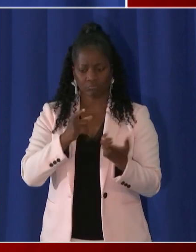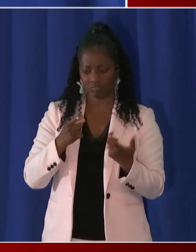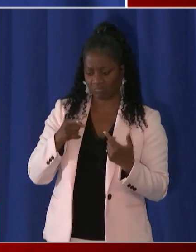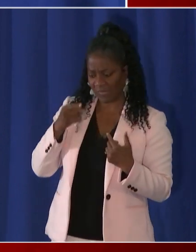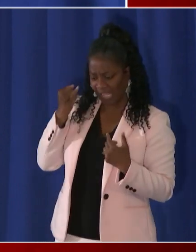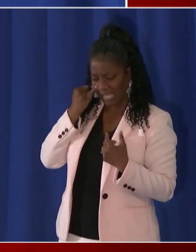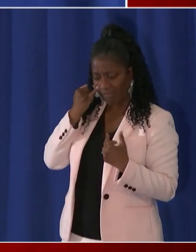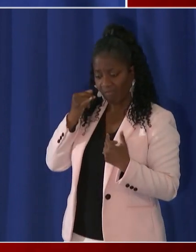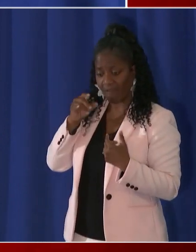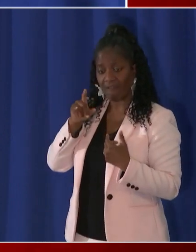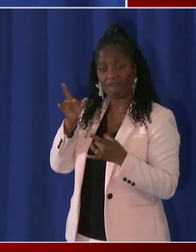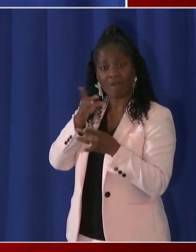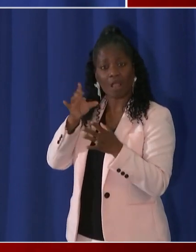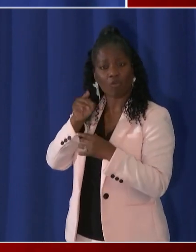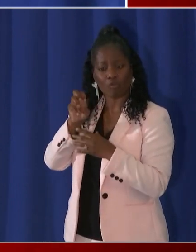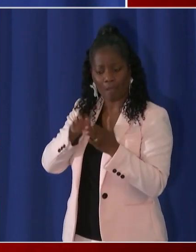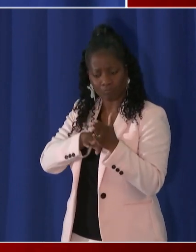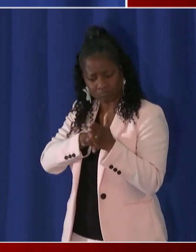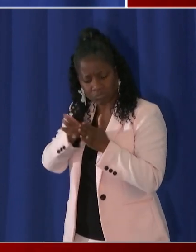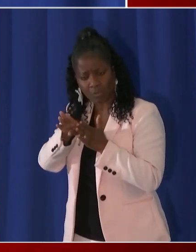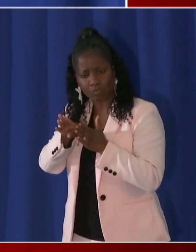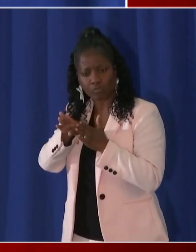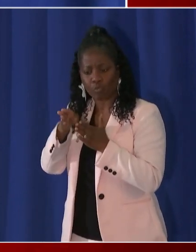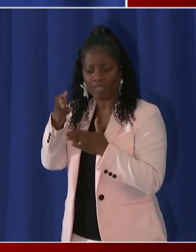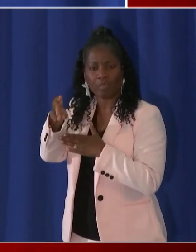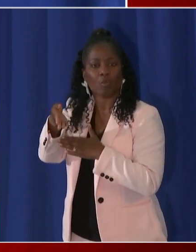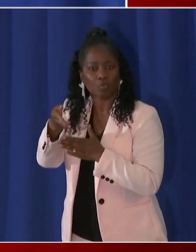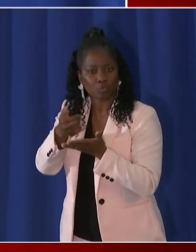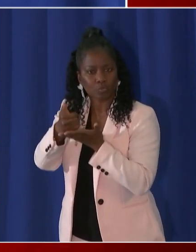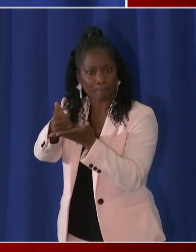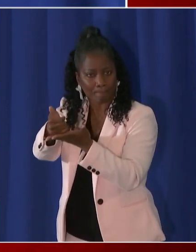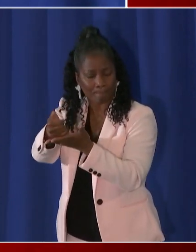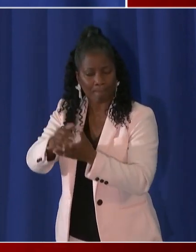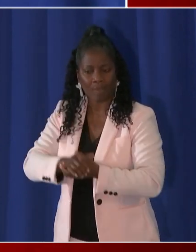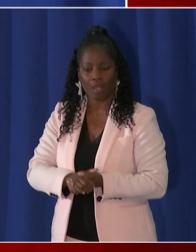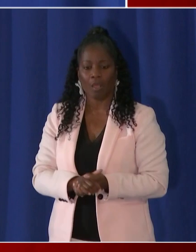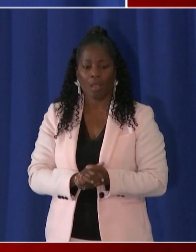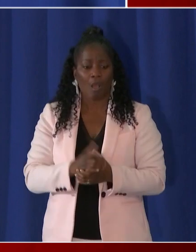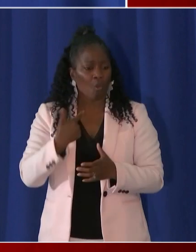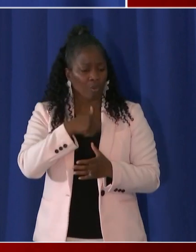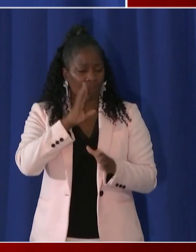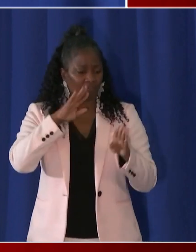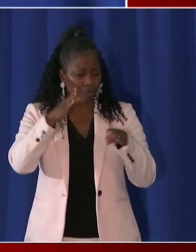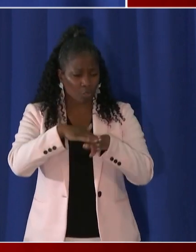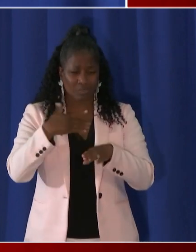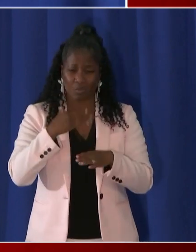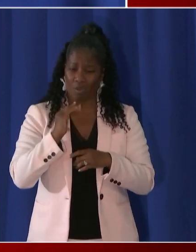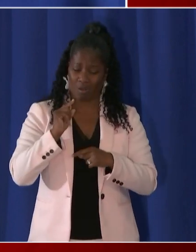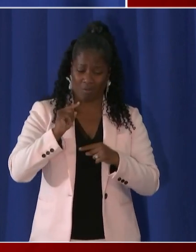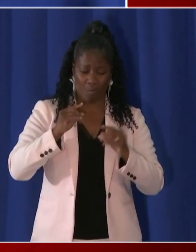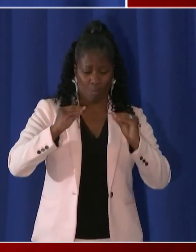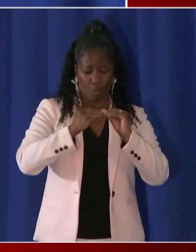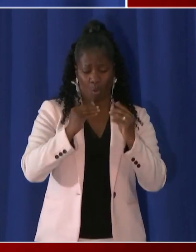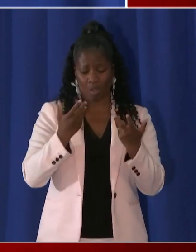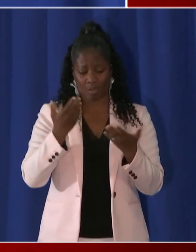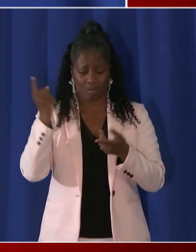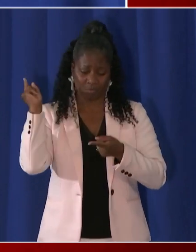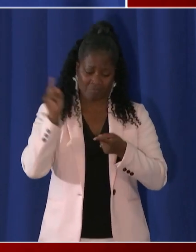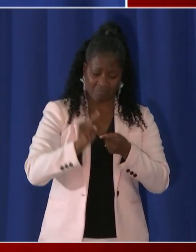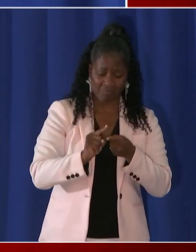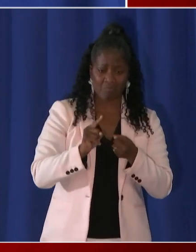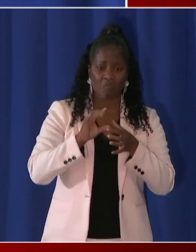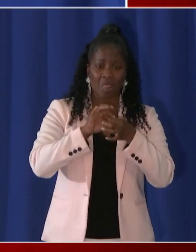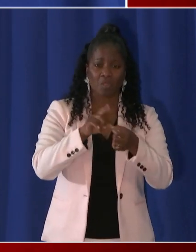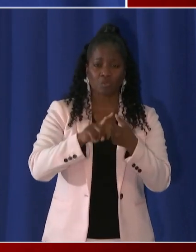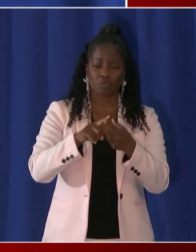violent crime has surged. We know that by focusing on the most dangerous criminals in our nation, we're able to make a significant reduction in the